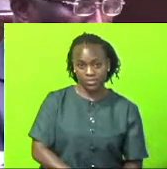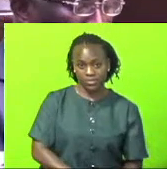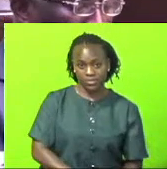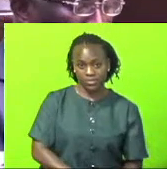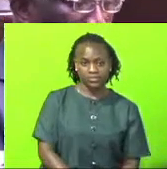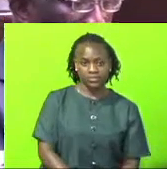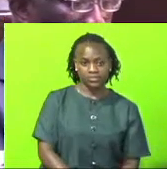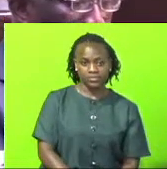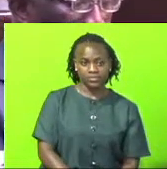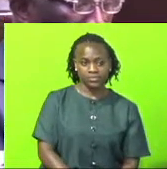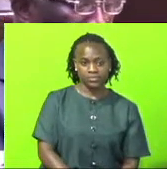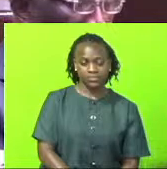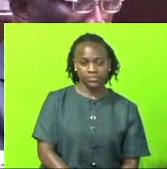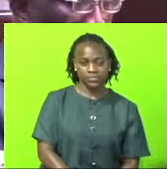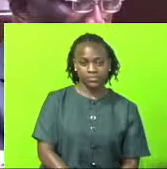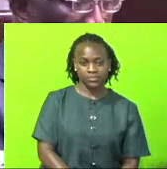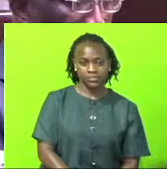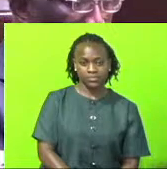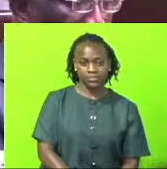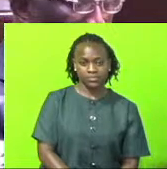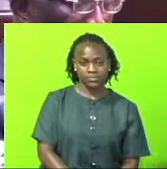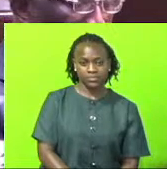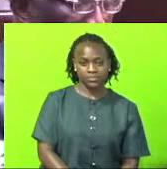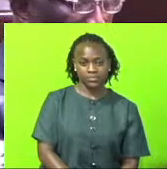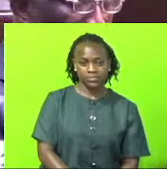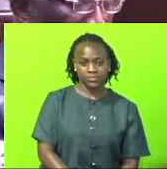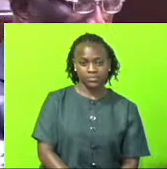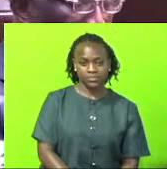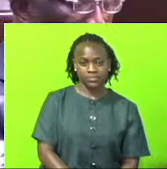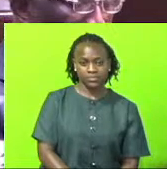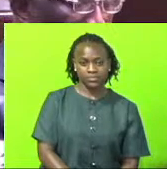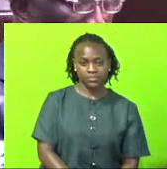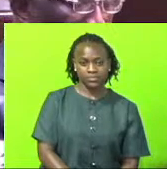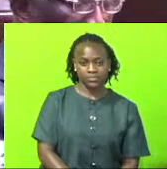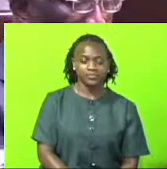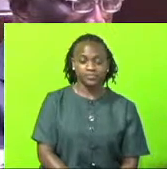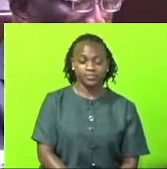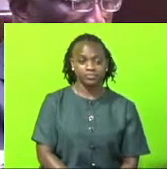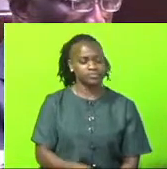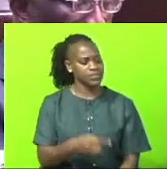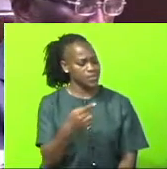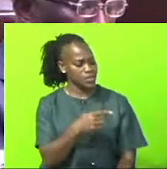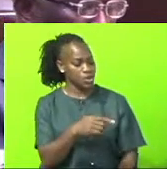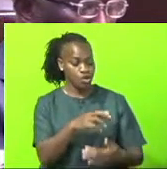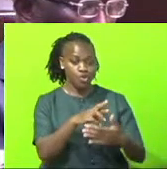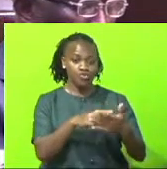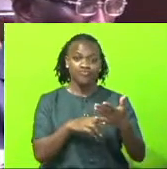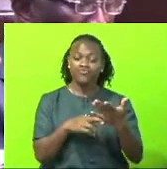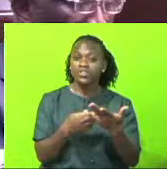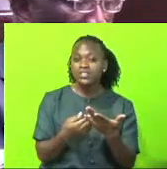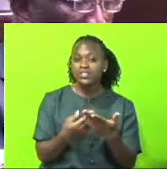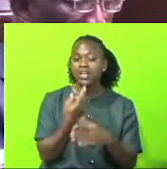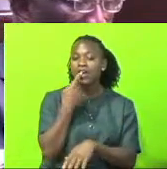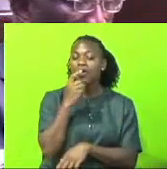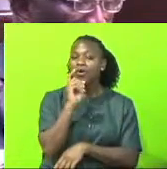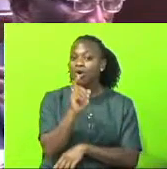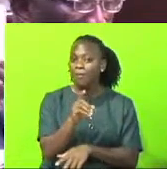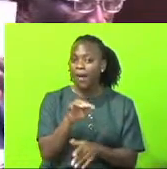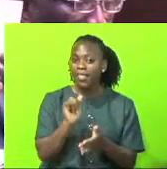Now, my colleague had read the ruling of the then